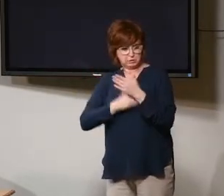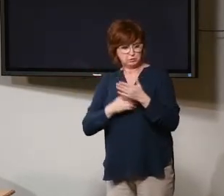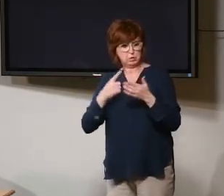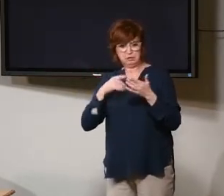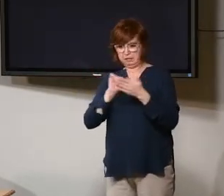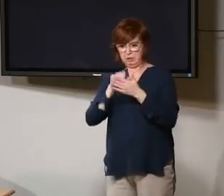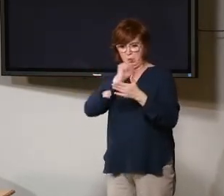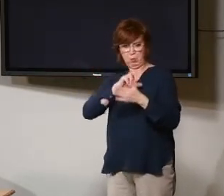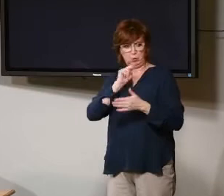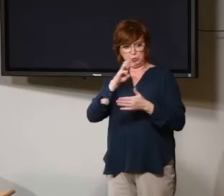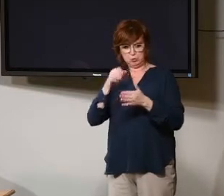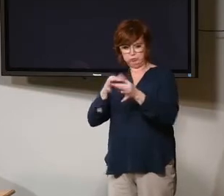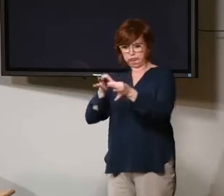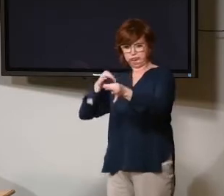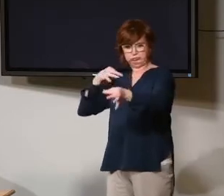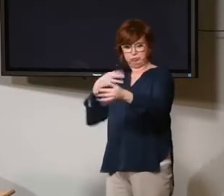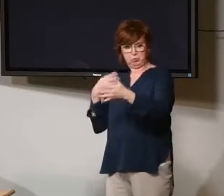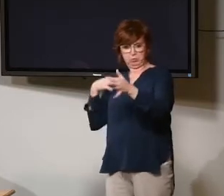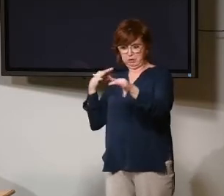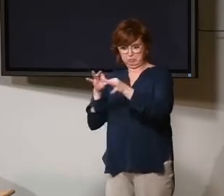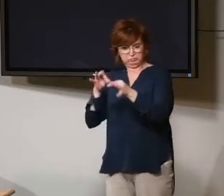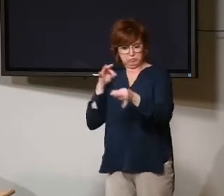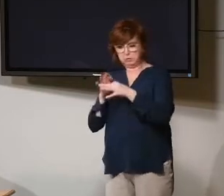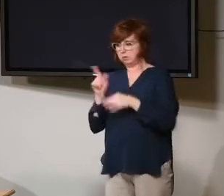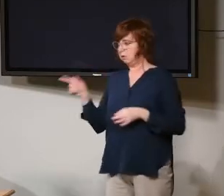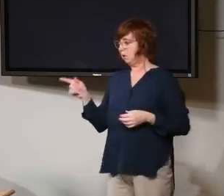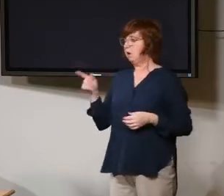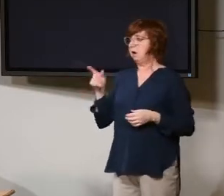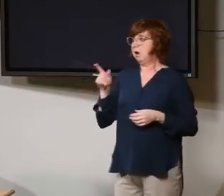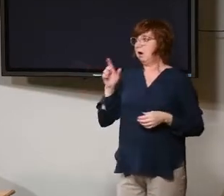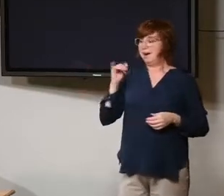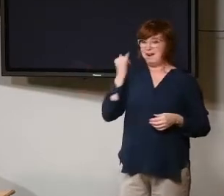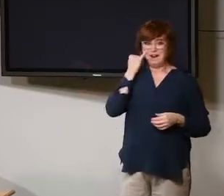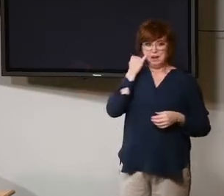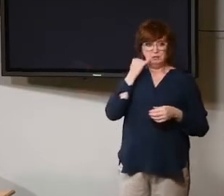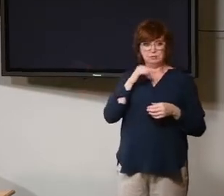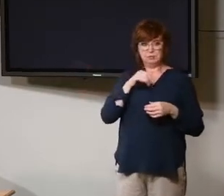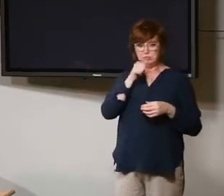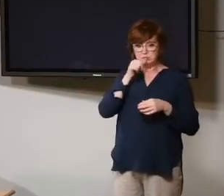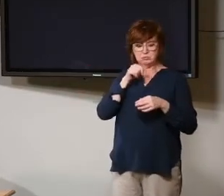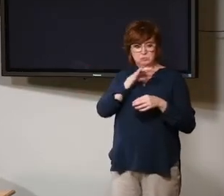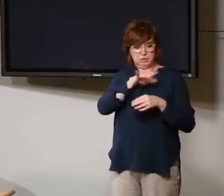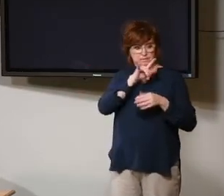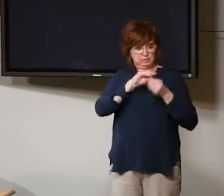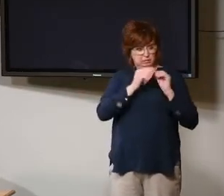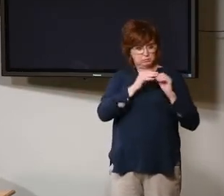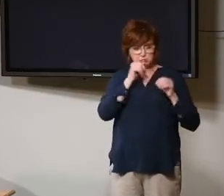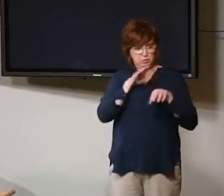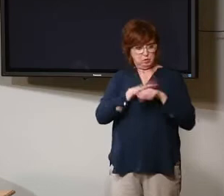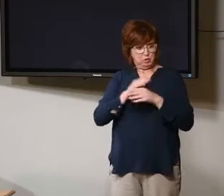had in the ministry. If they don't see their flight, they should call public health and to confirm,